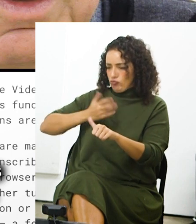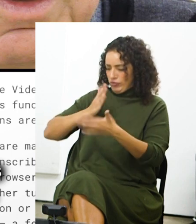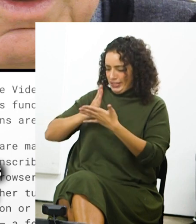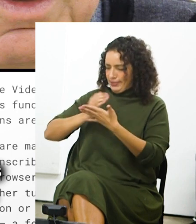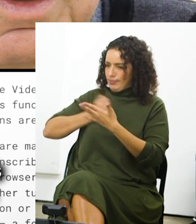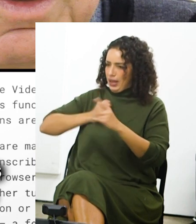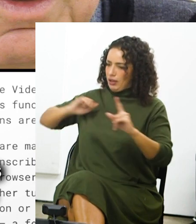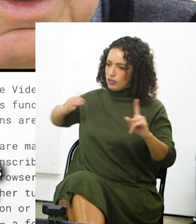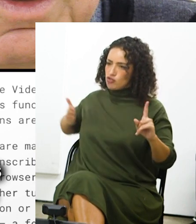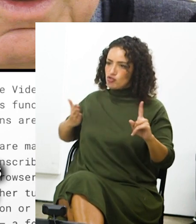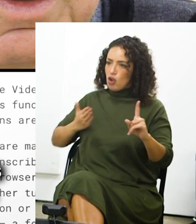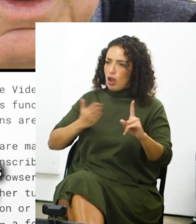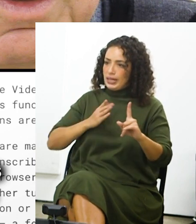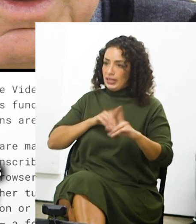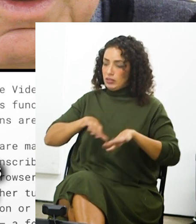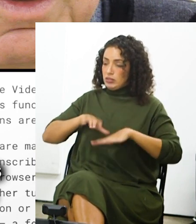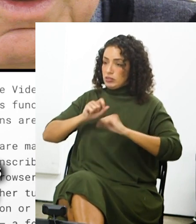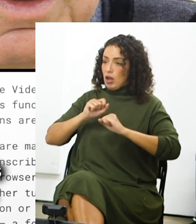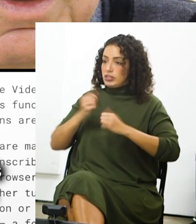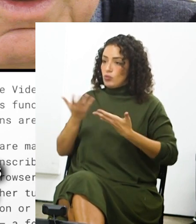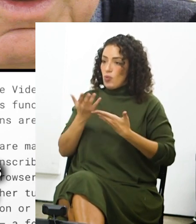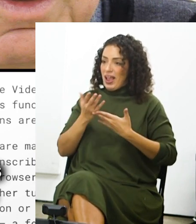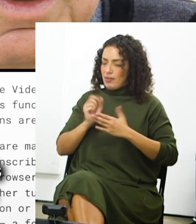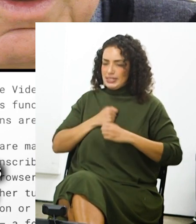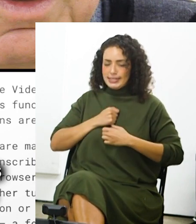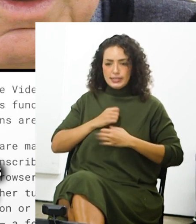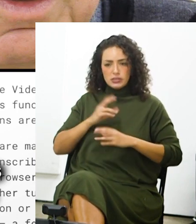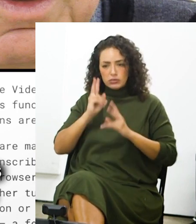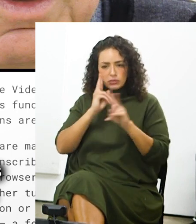my frustration with captions and my